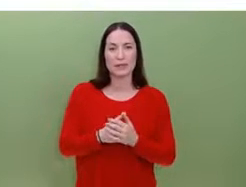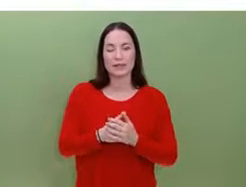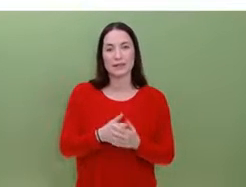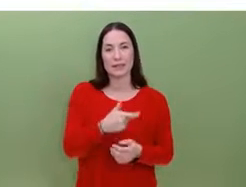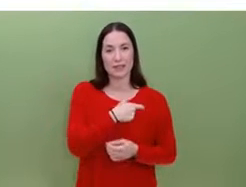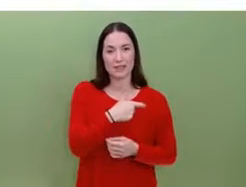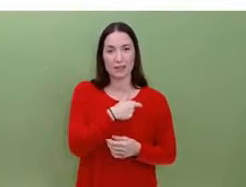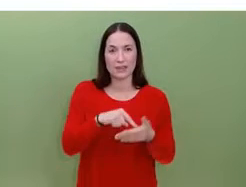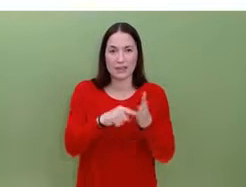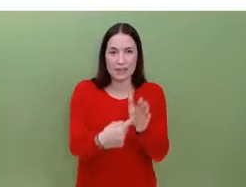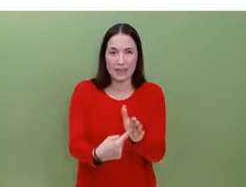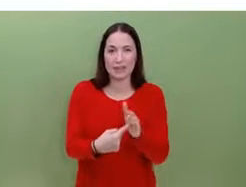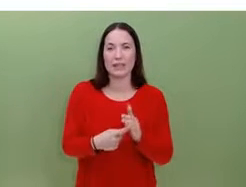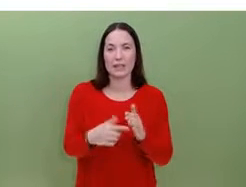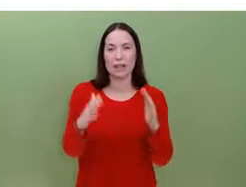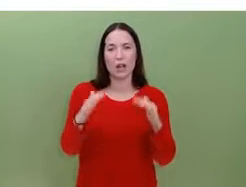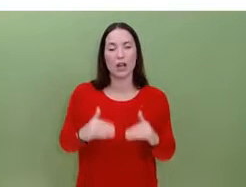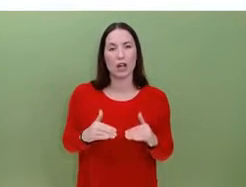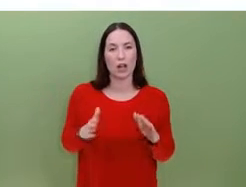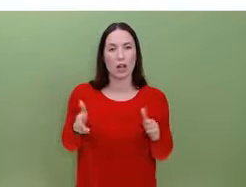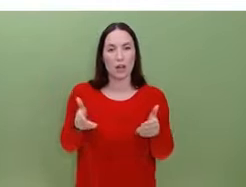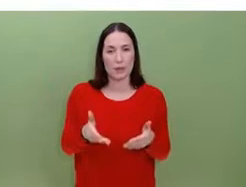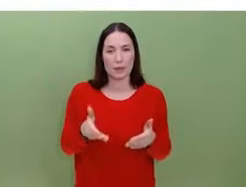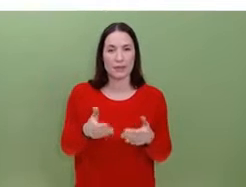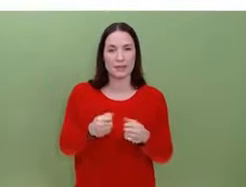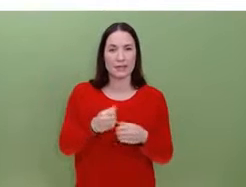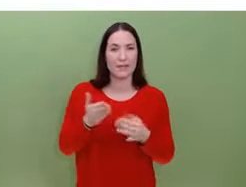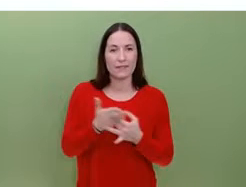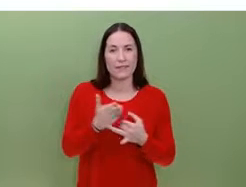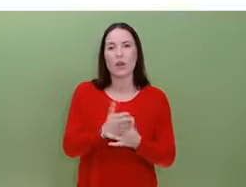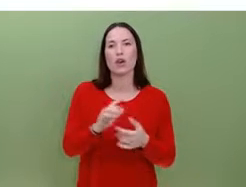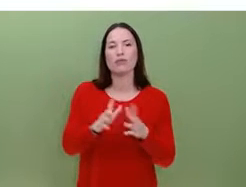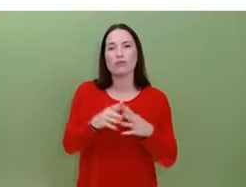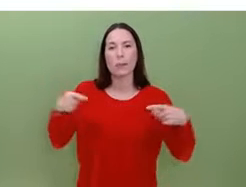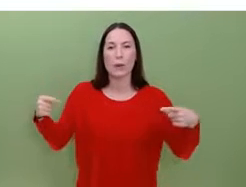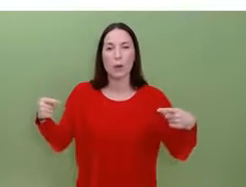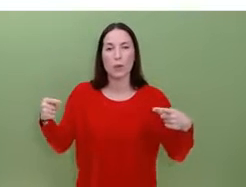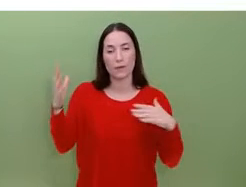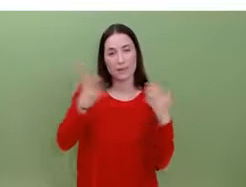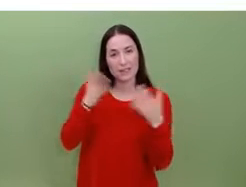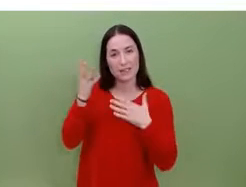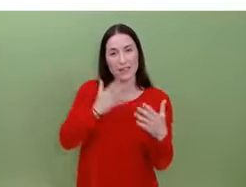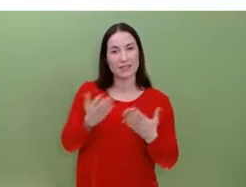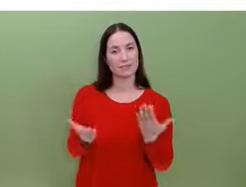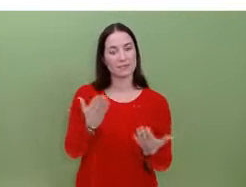impact, low intensity interventions, remote versus face-to-face, and group work.